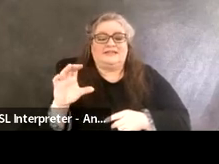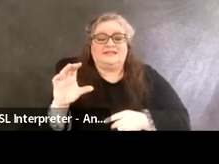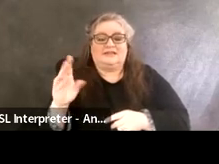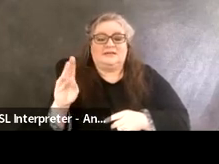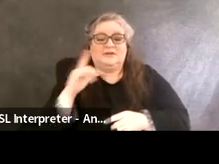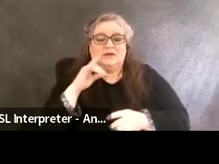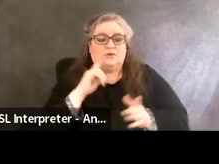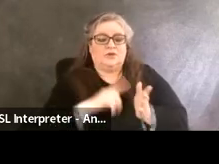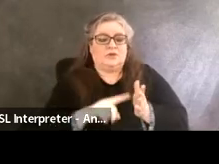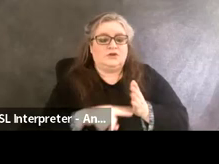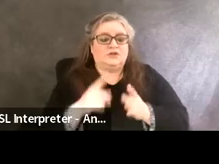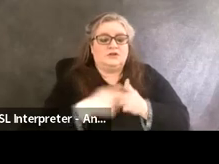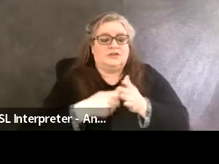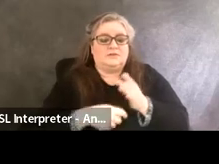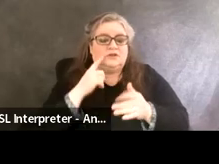990 filing.